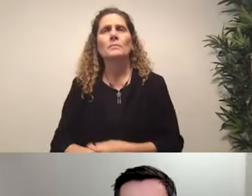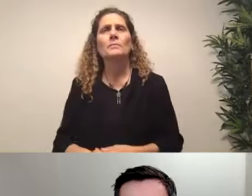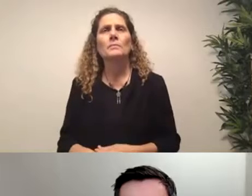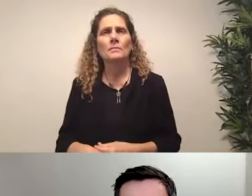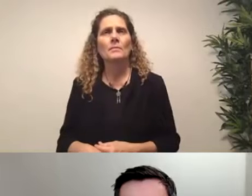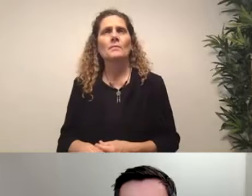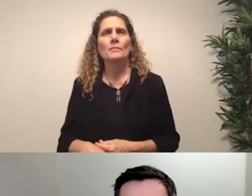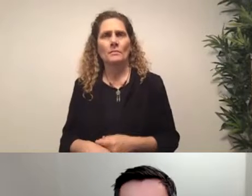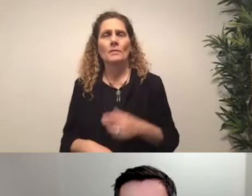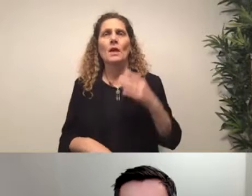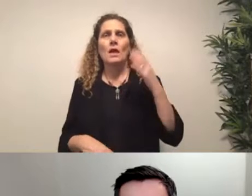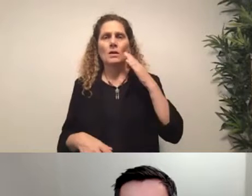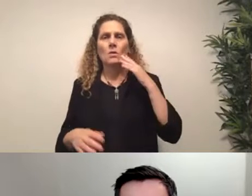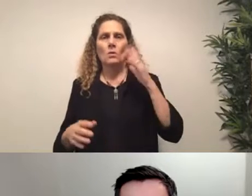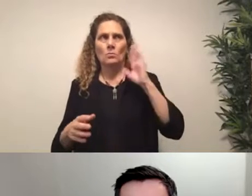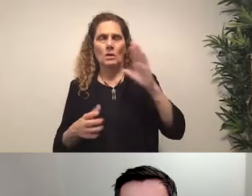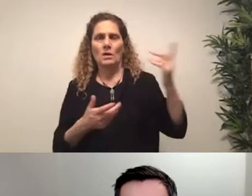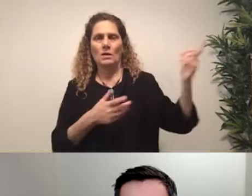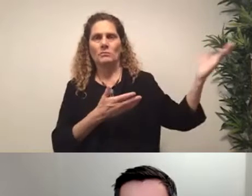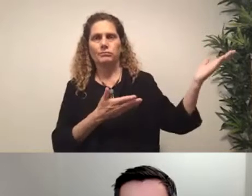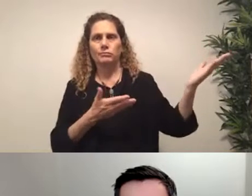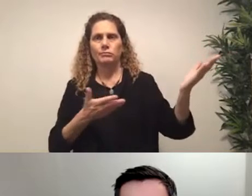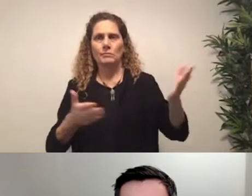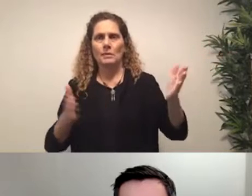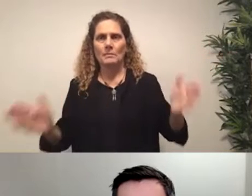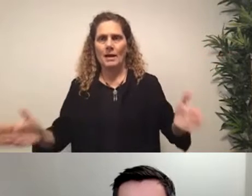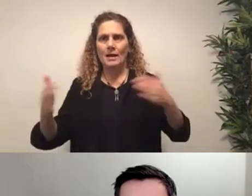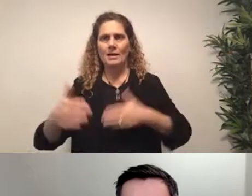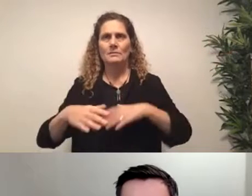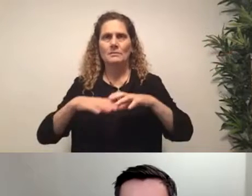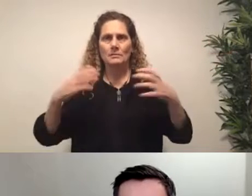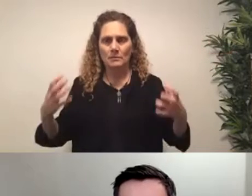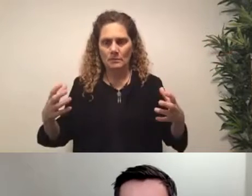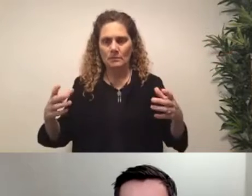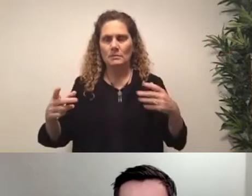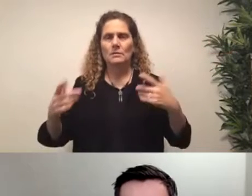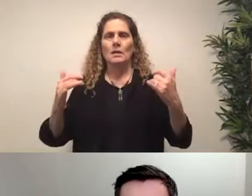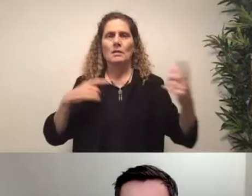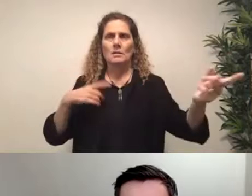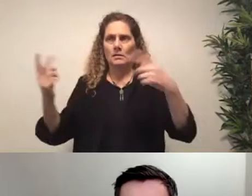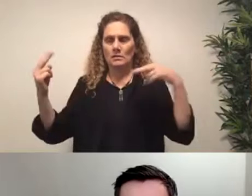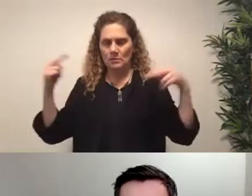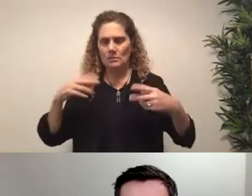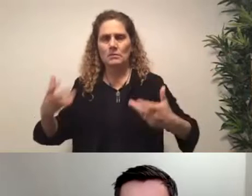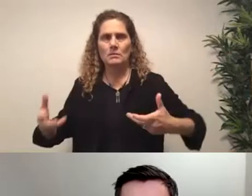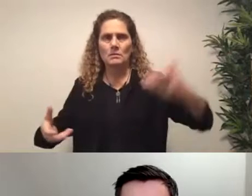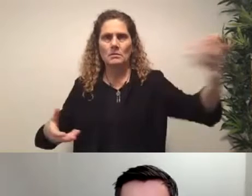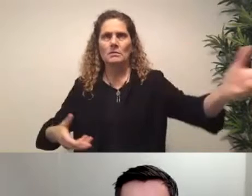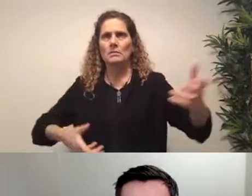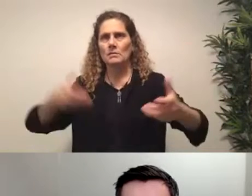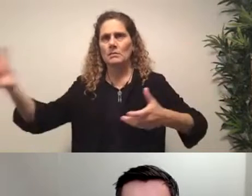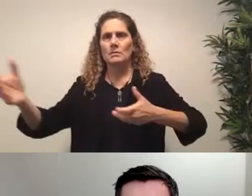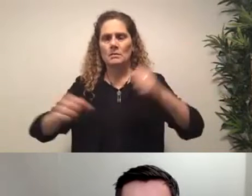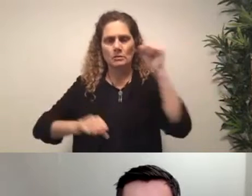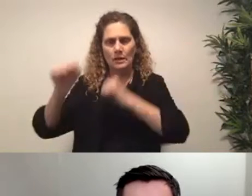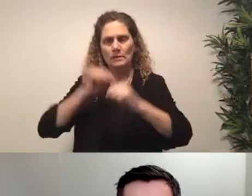about trying to coordinate those in a way to be very strategic so that as many people in the community can get vaccinated as